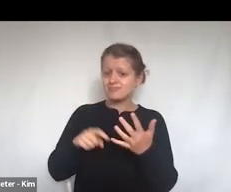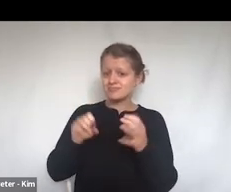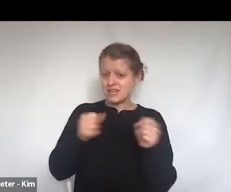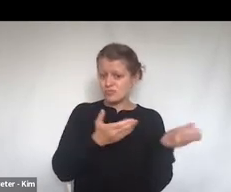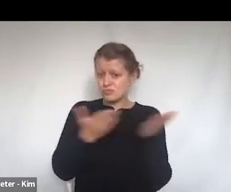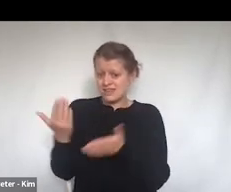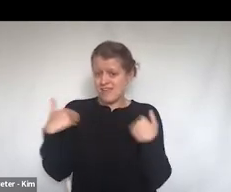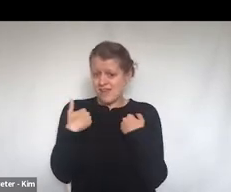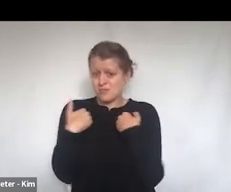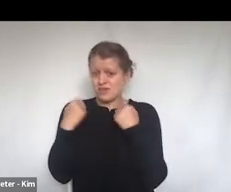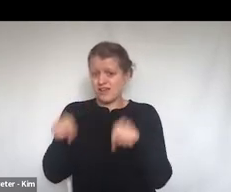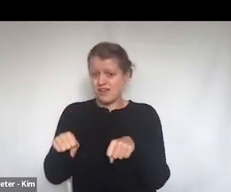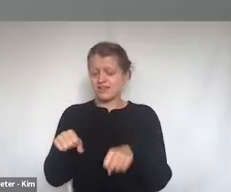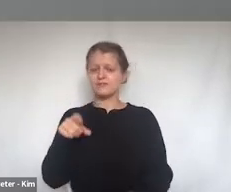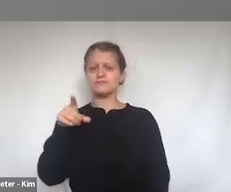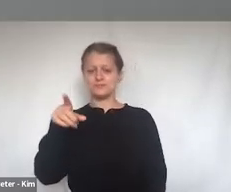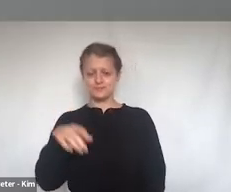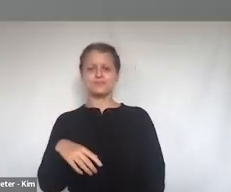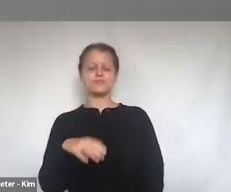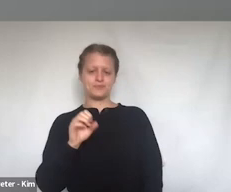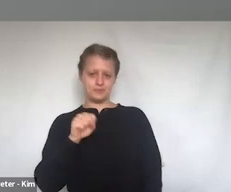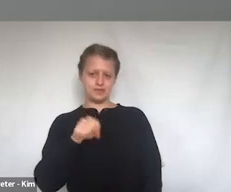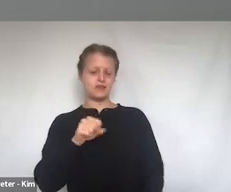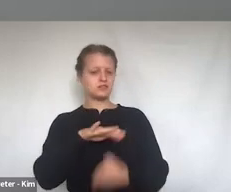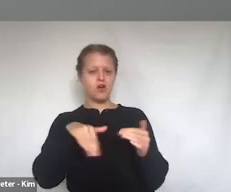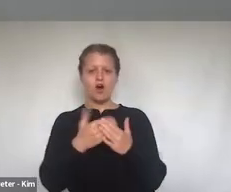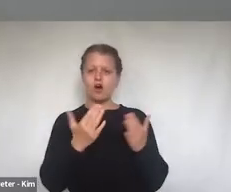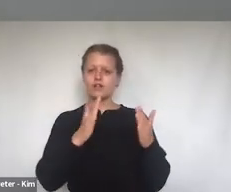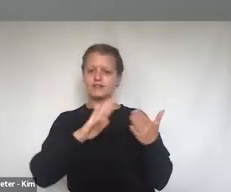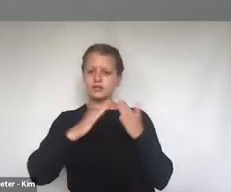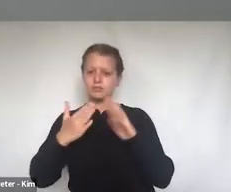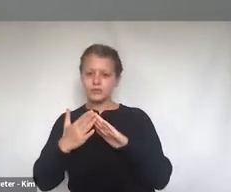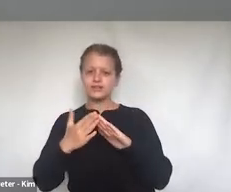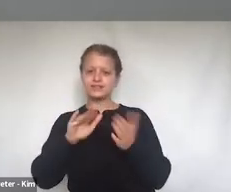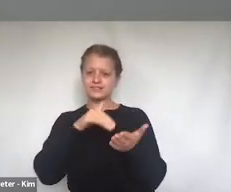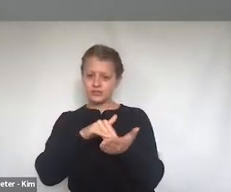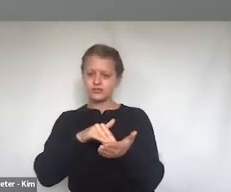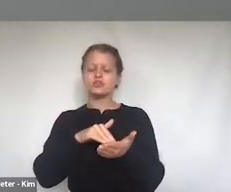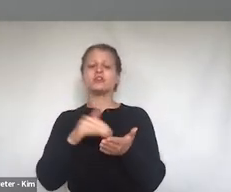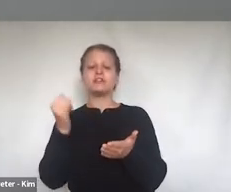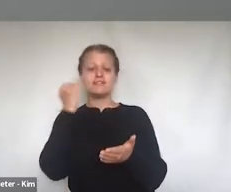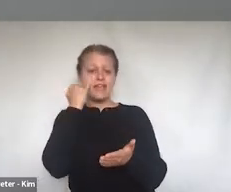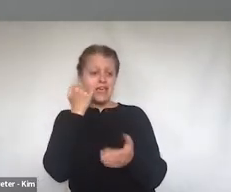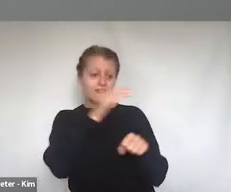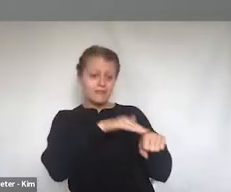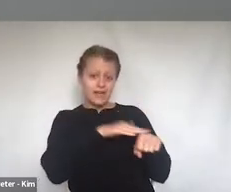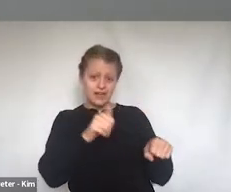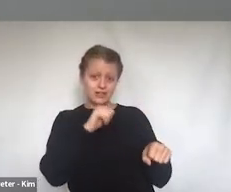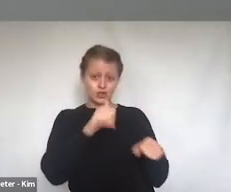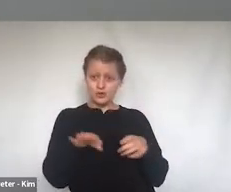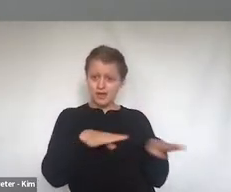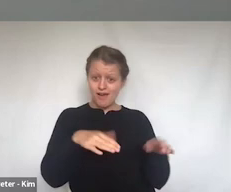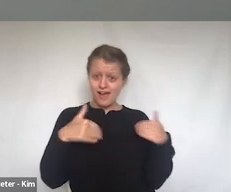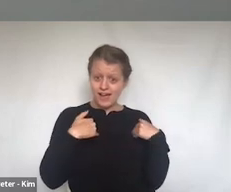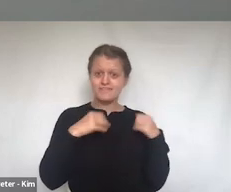all of the community center cooling spaces allow well-behaved pets. depending on the type